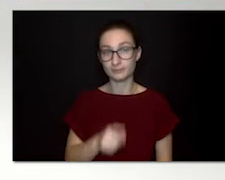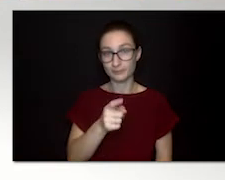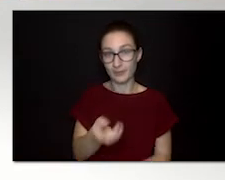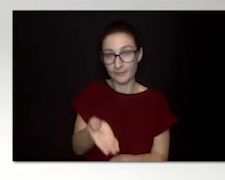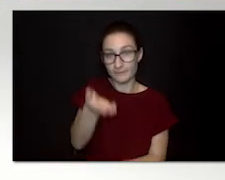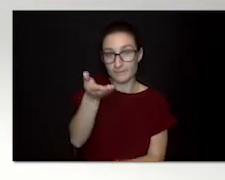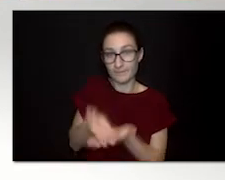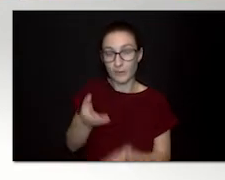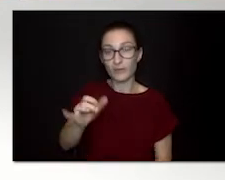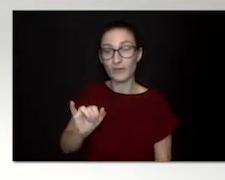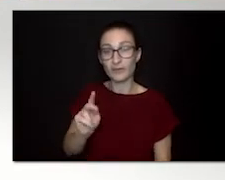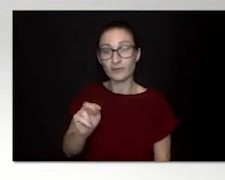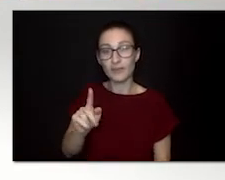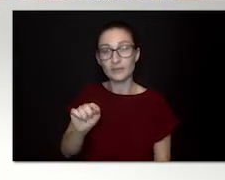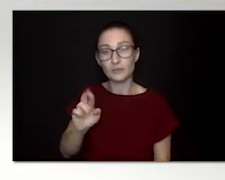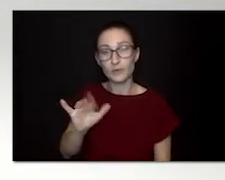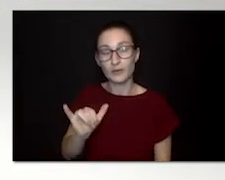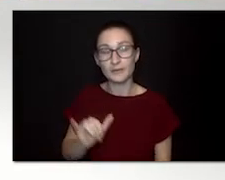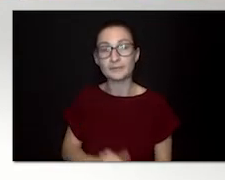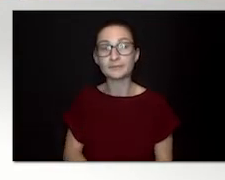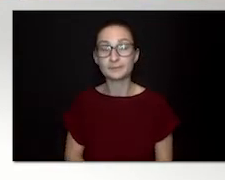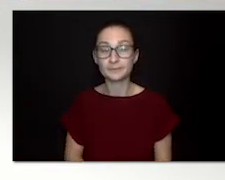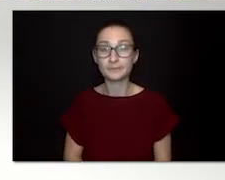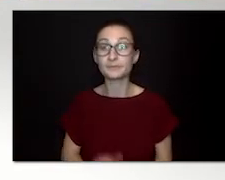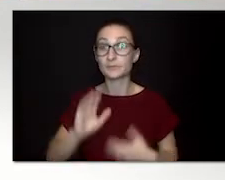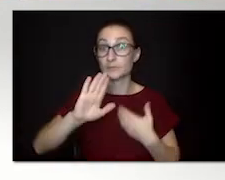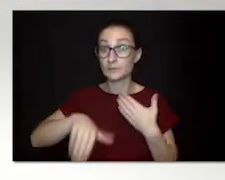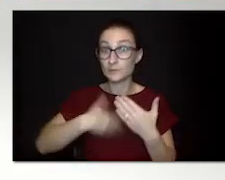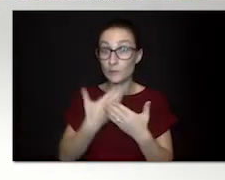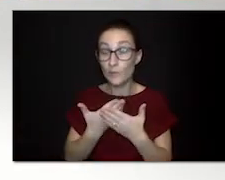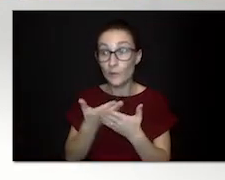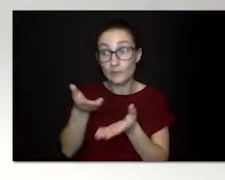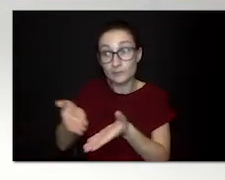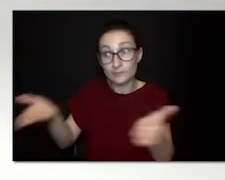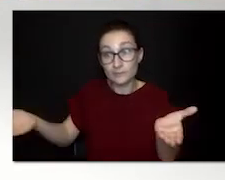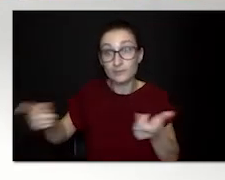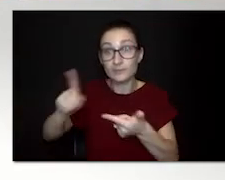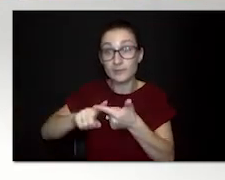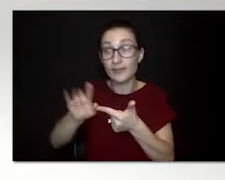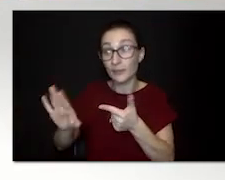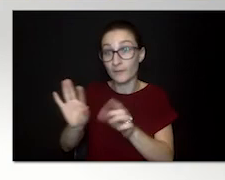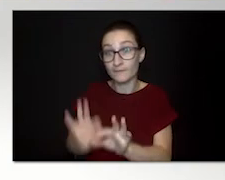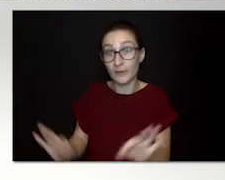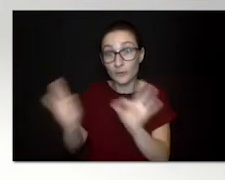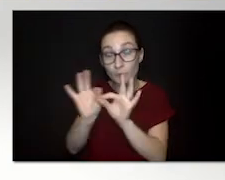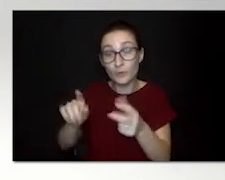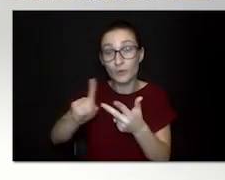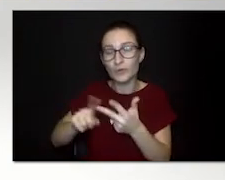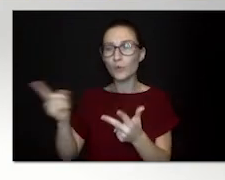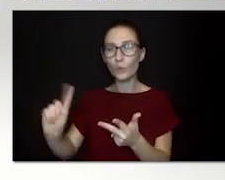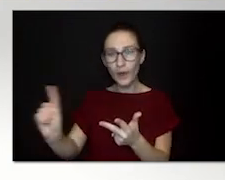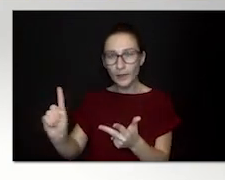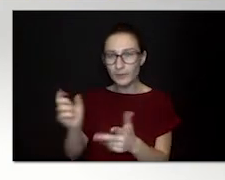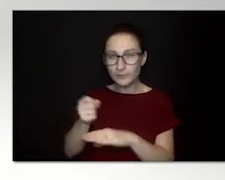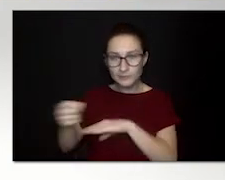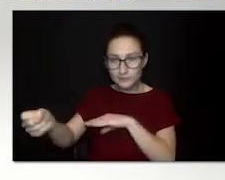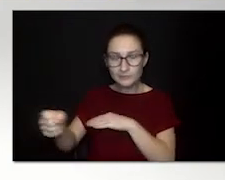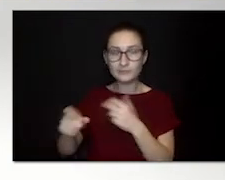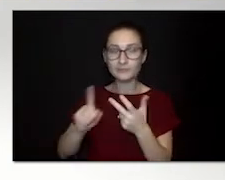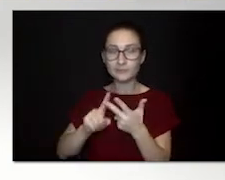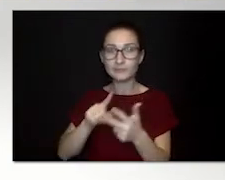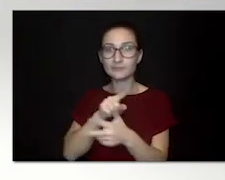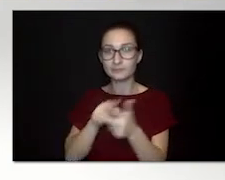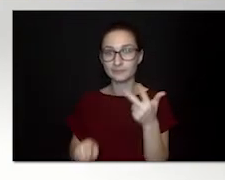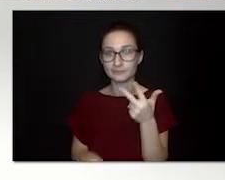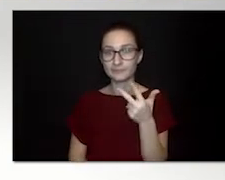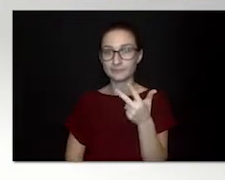The verified inventory would list all of the assets of the ward, the value of them, a description of where they are located. So